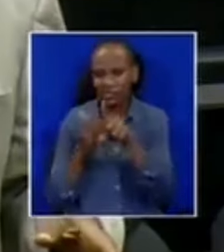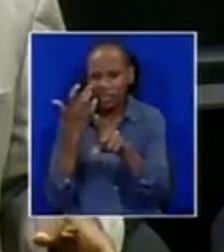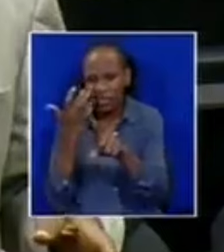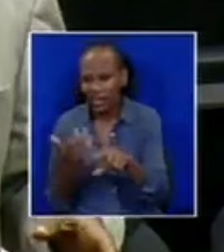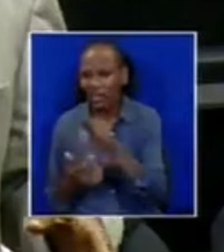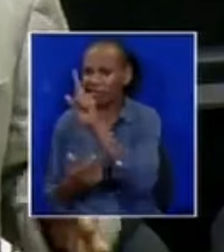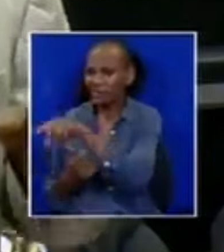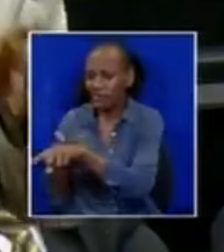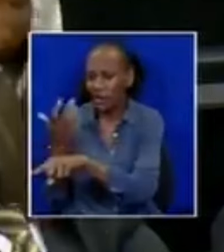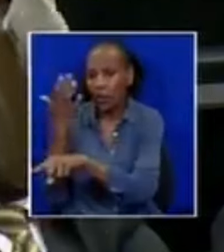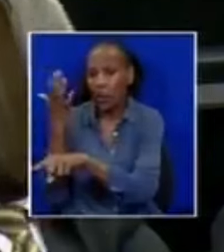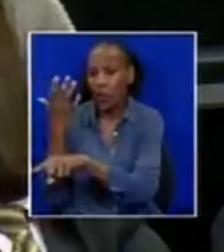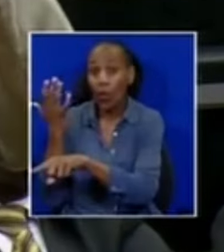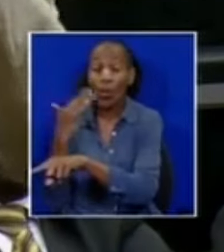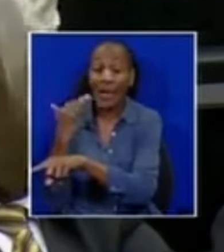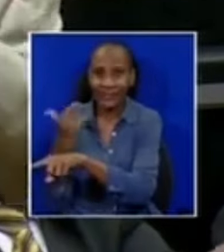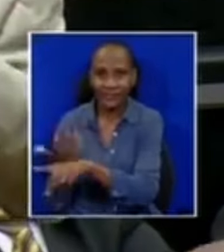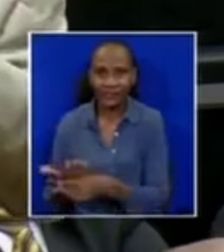white.